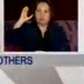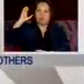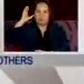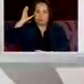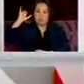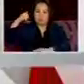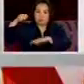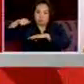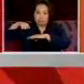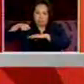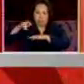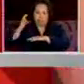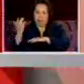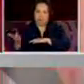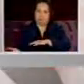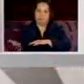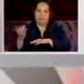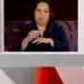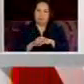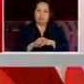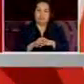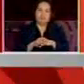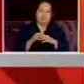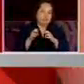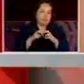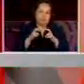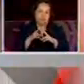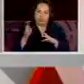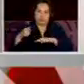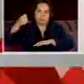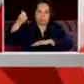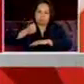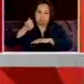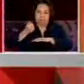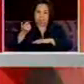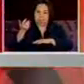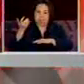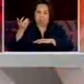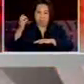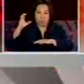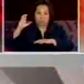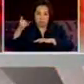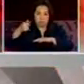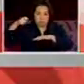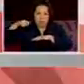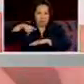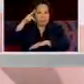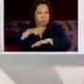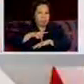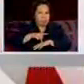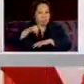As much as the Chief Justice of the Republic of the Philippines expects and demands and is